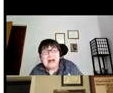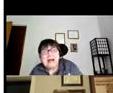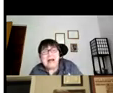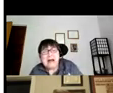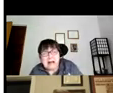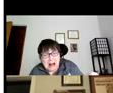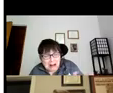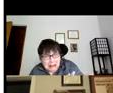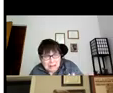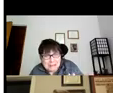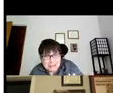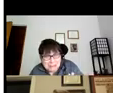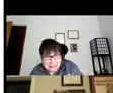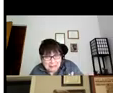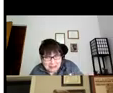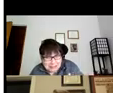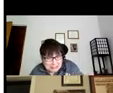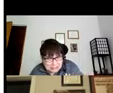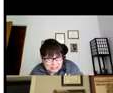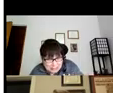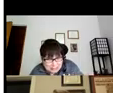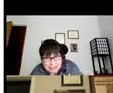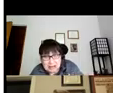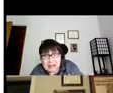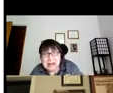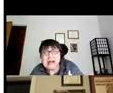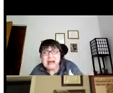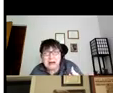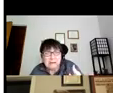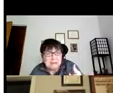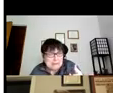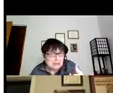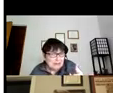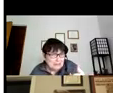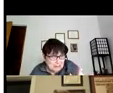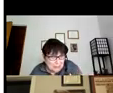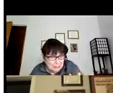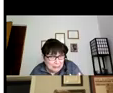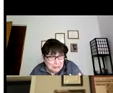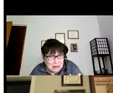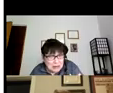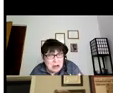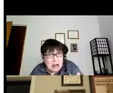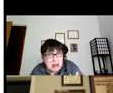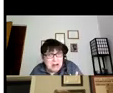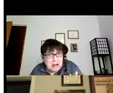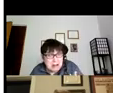but I come from the Wesleyan tradition, and we really view